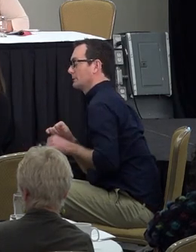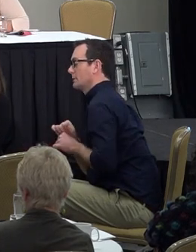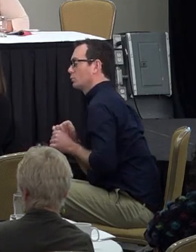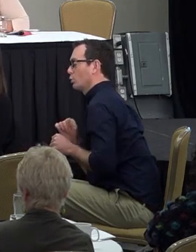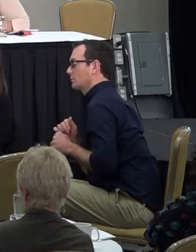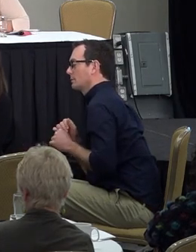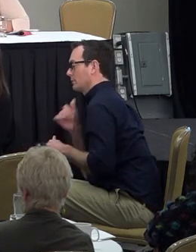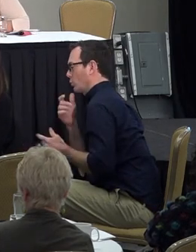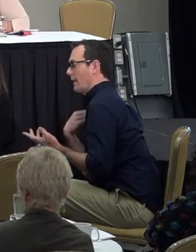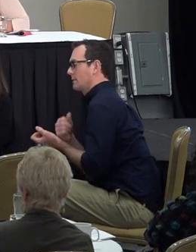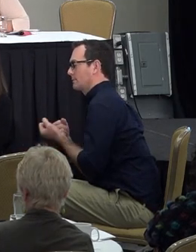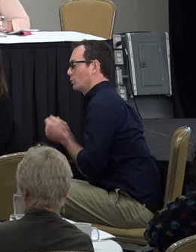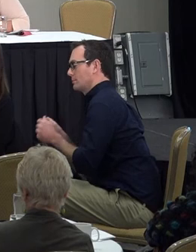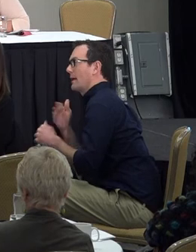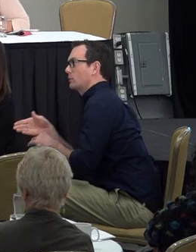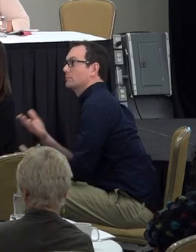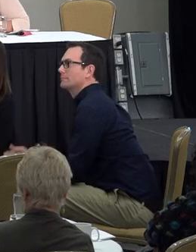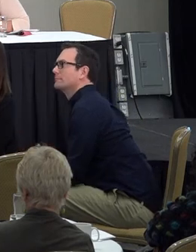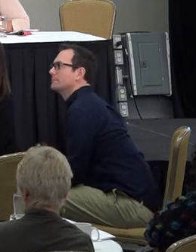continuing support afterwards.